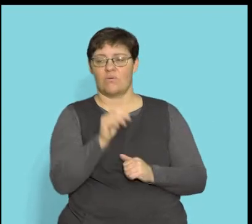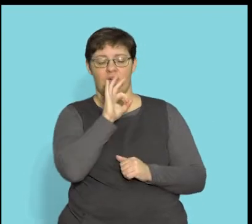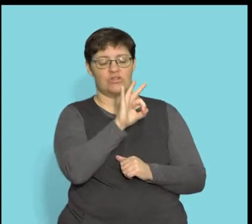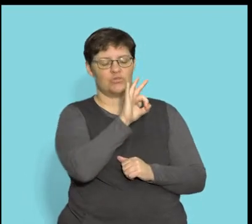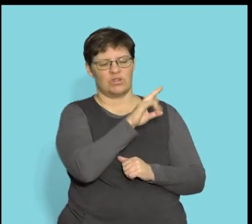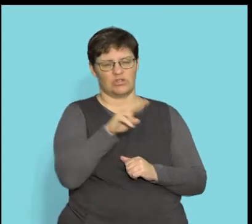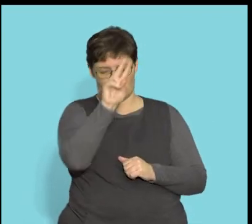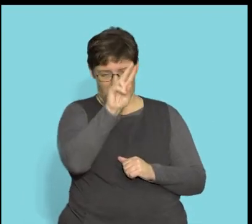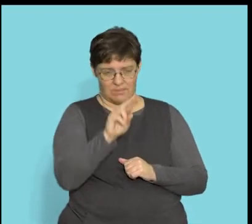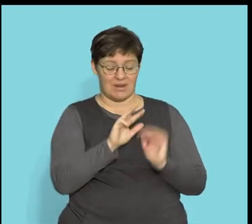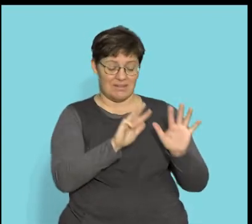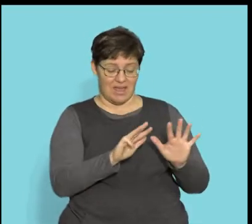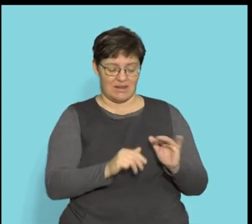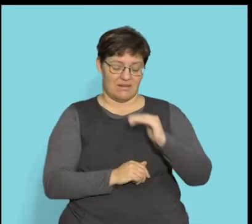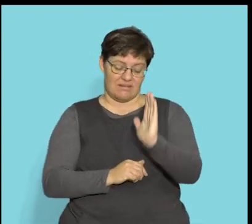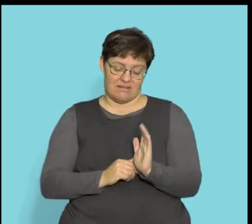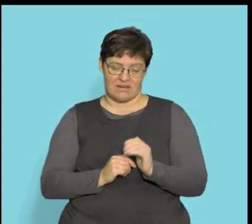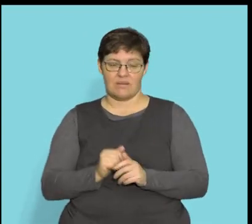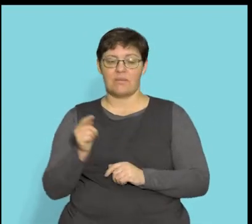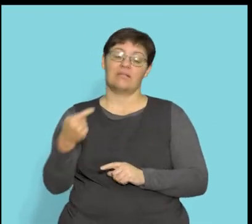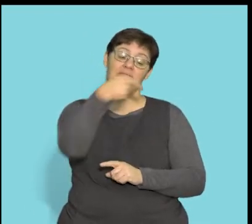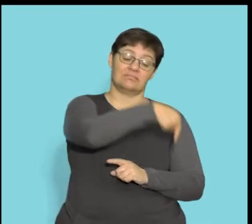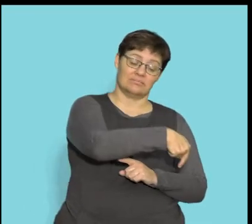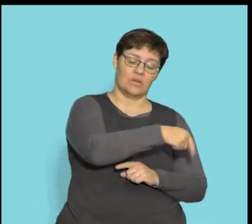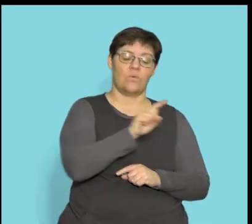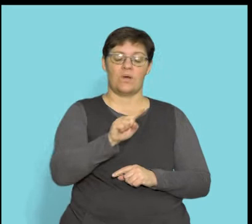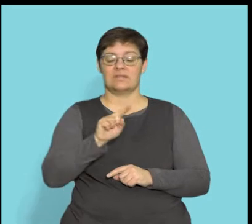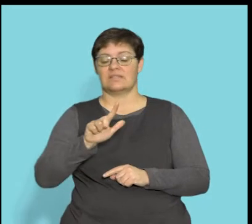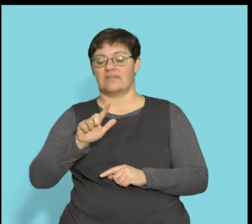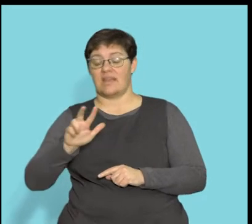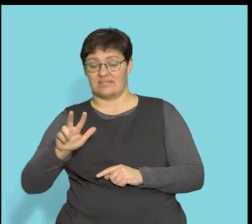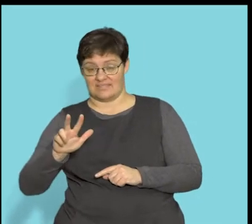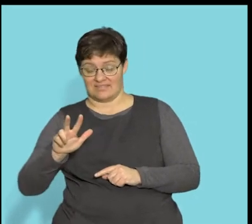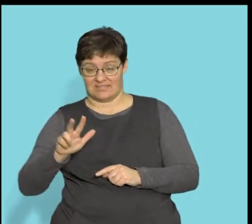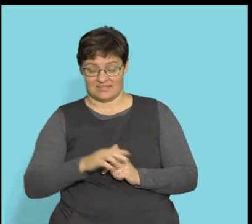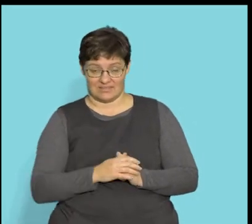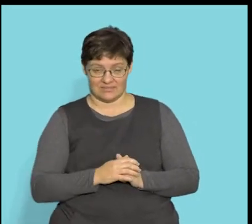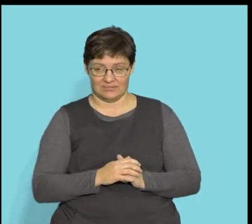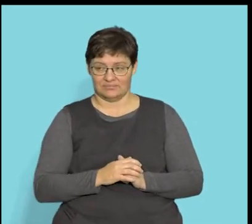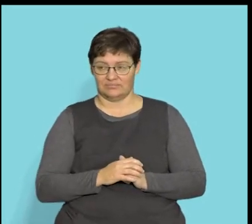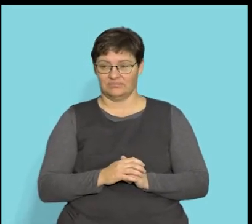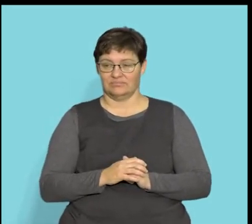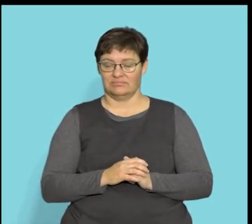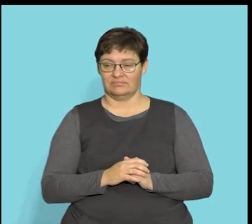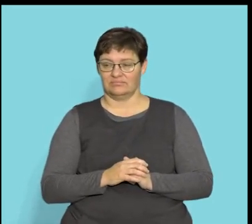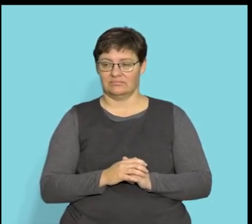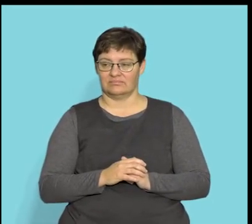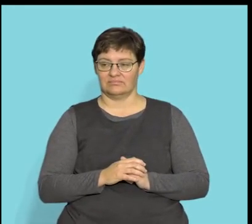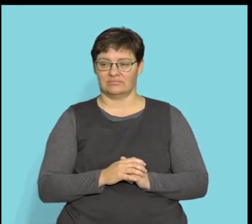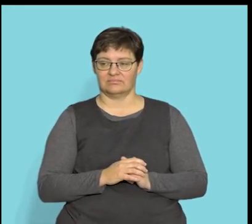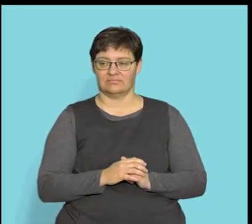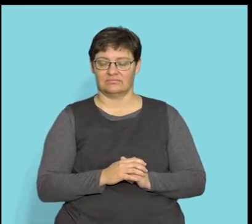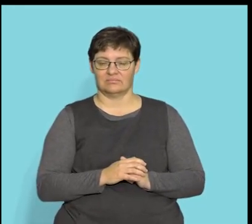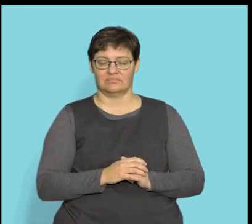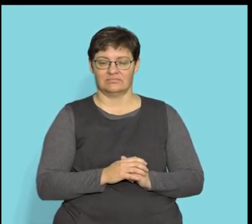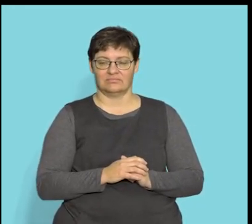it's 3 squared, and I'm going to multiply it by my original surface area, which is